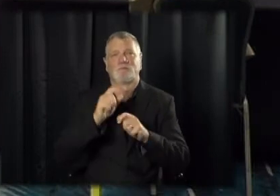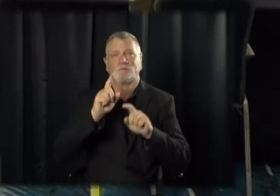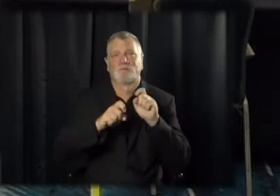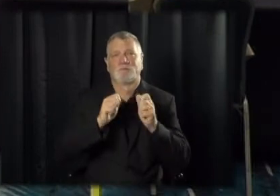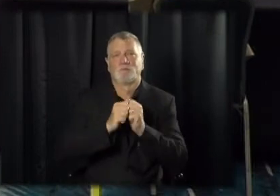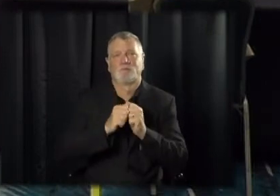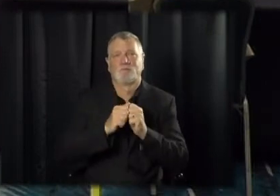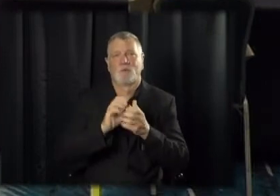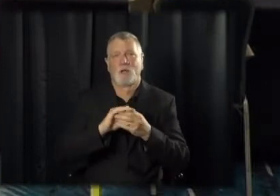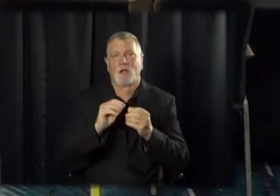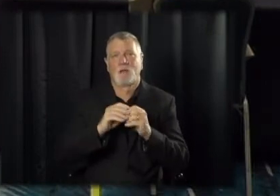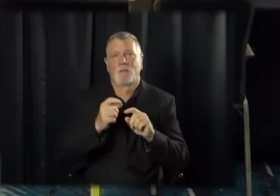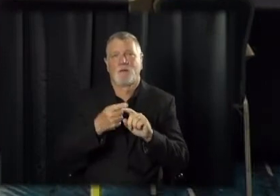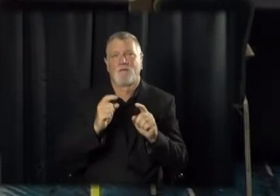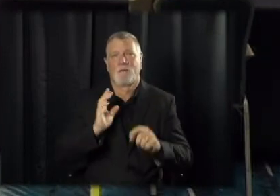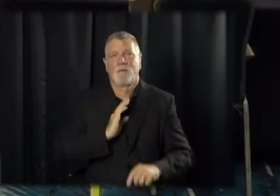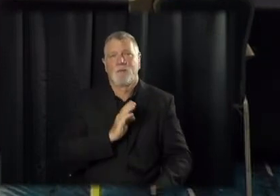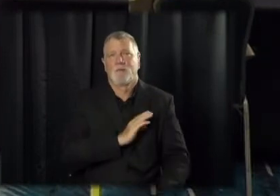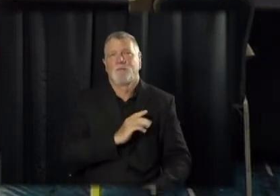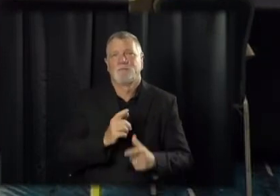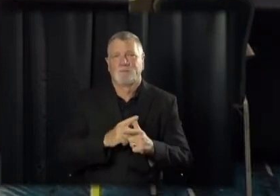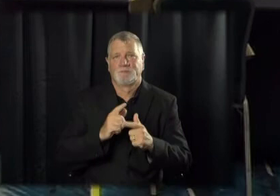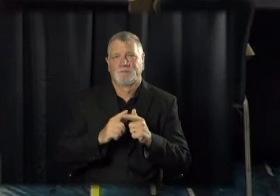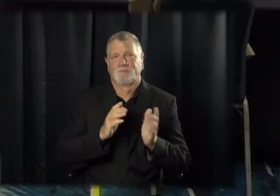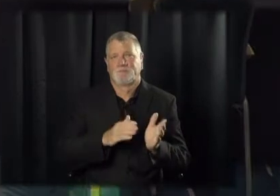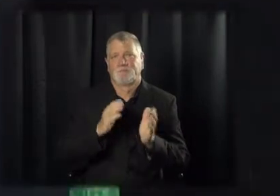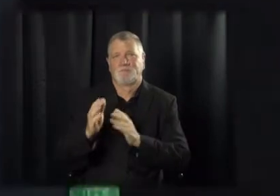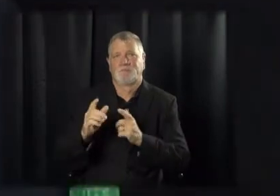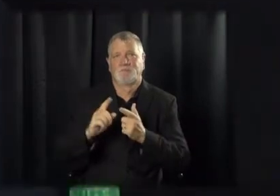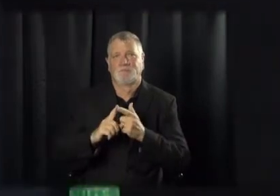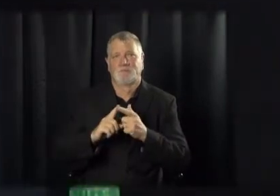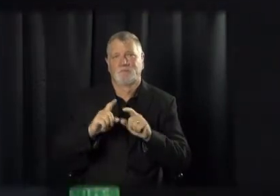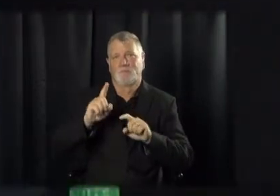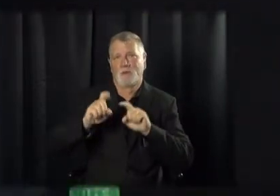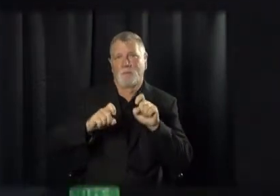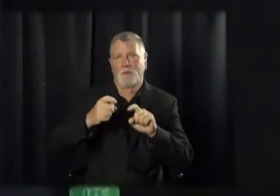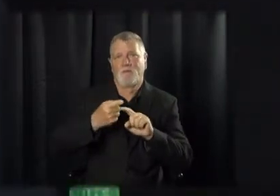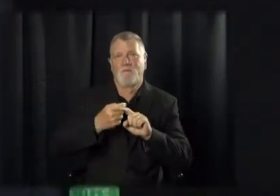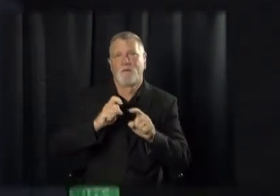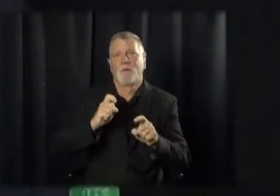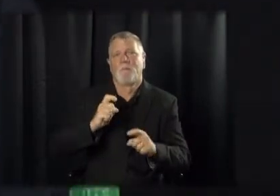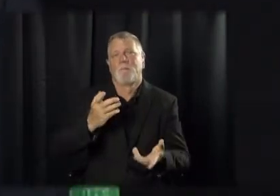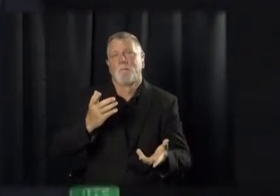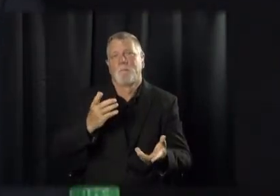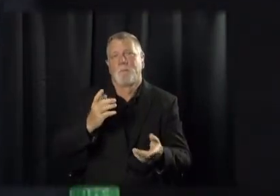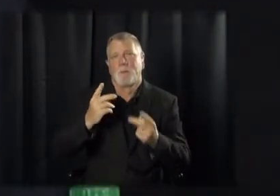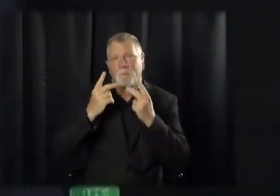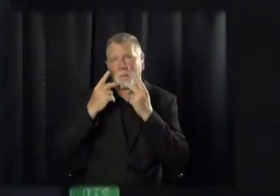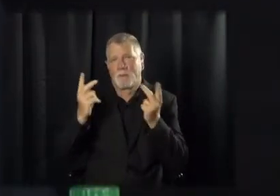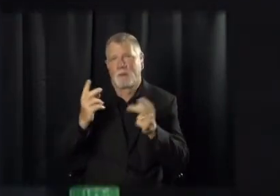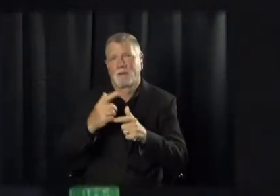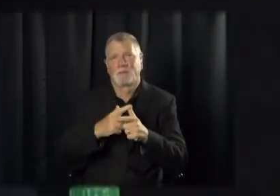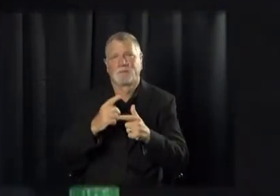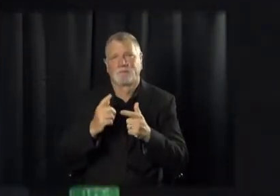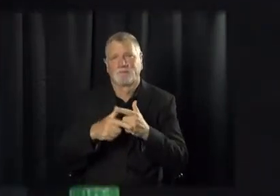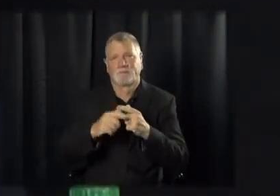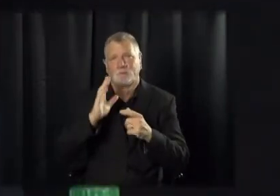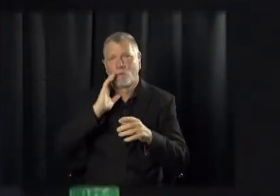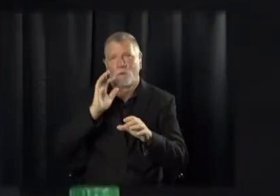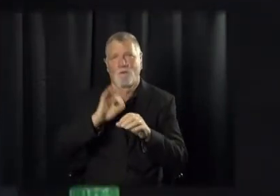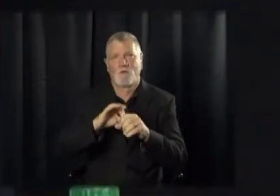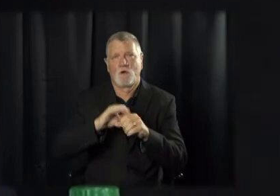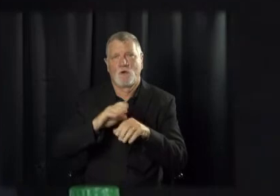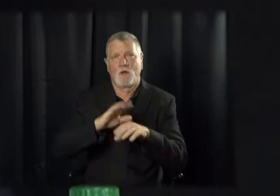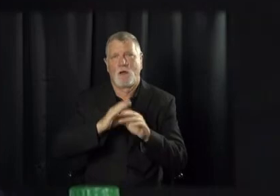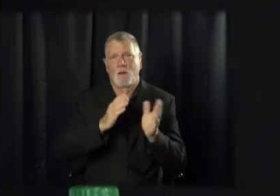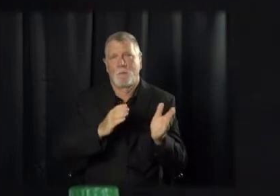comments from the board, and then take questions or comments from the public, and then vote on the